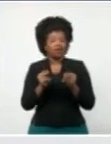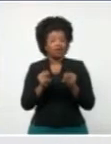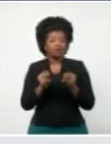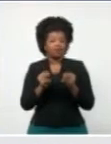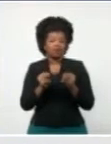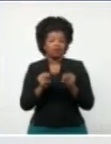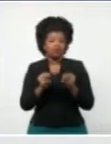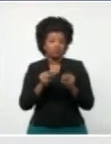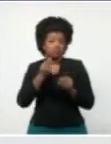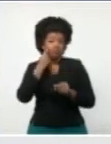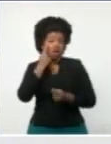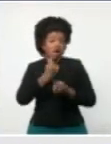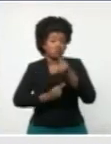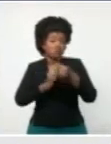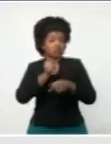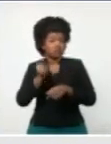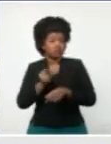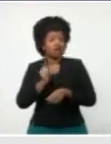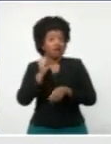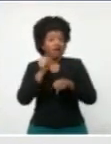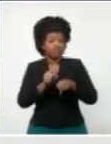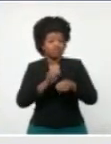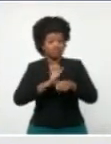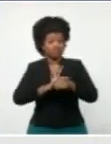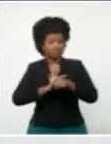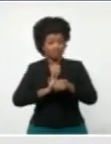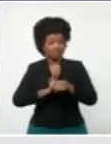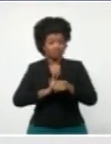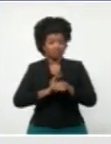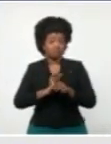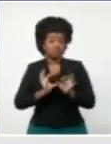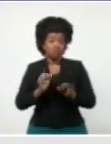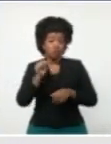3 of the cases are male, and there are already